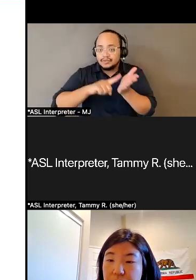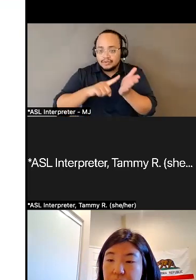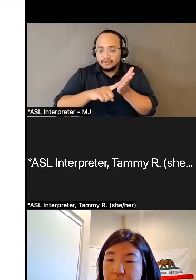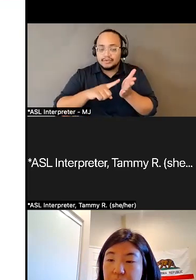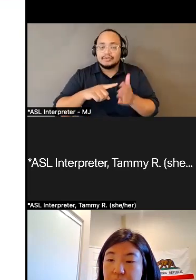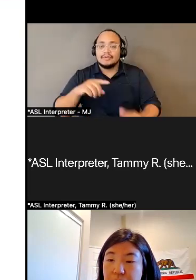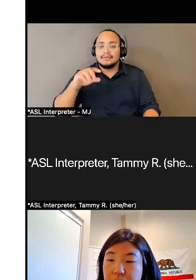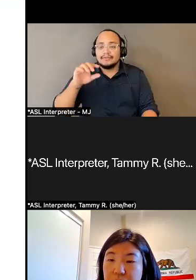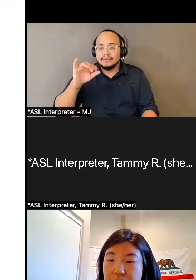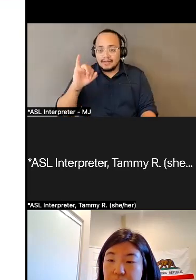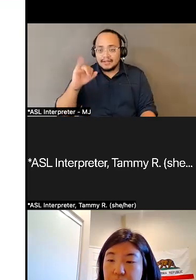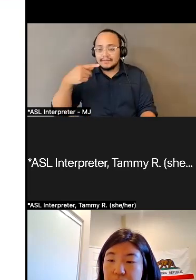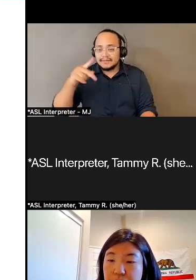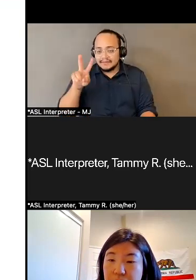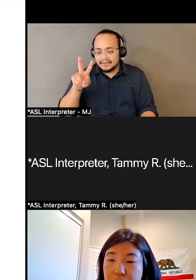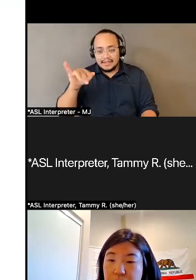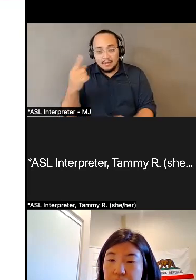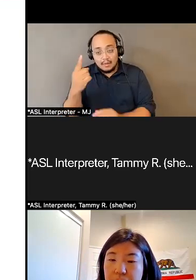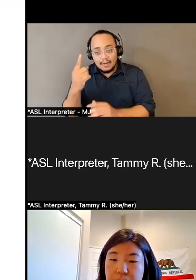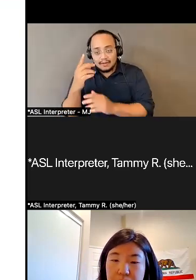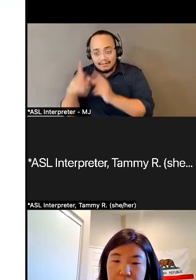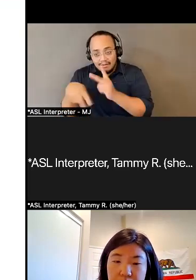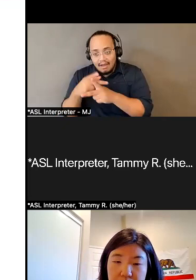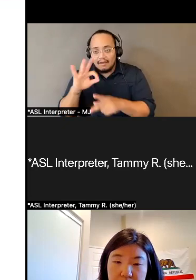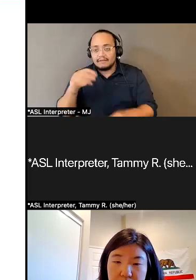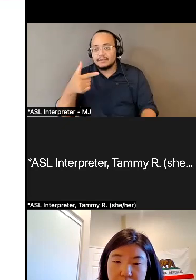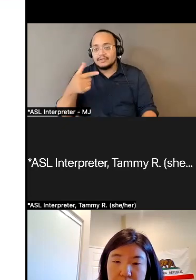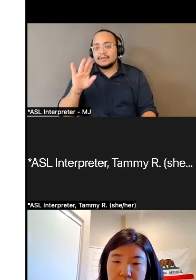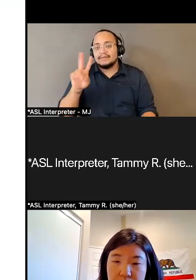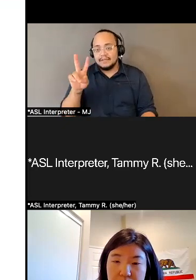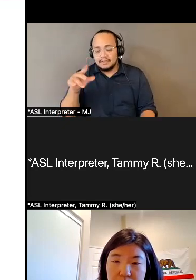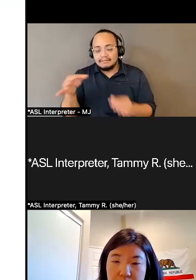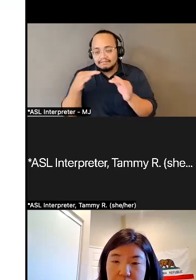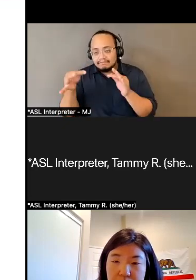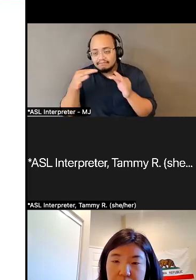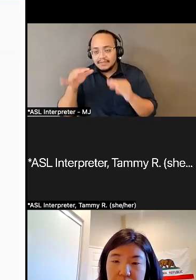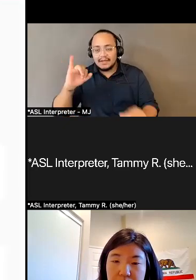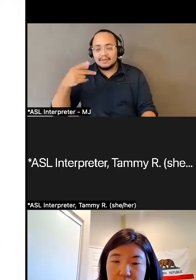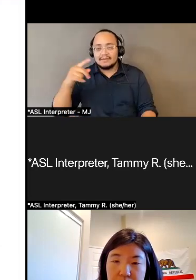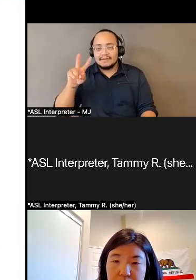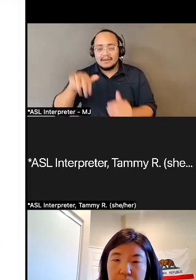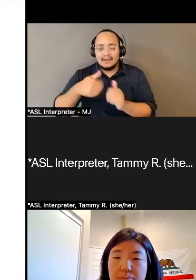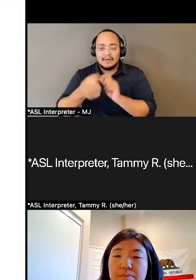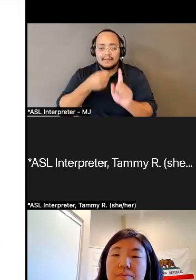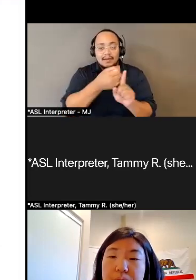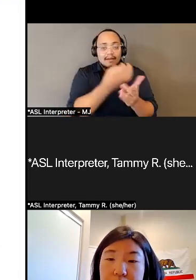is one form of gender-based violence, and talk about the economic impacts of IPV. Next